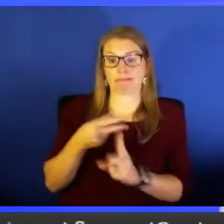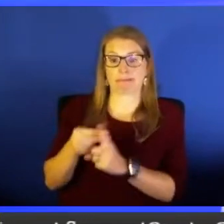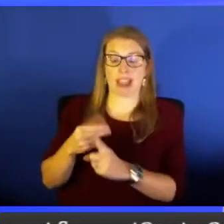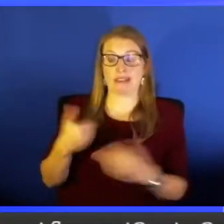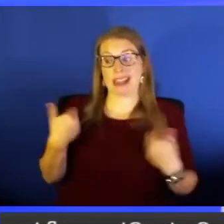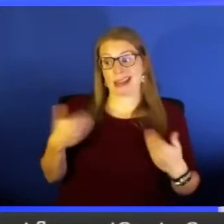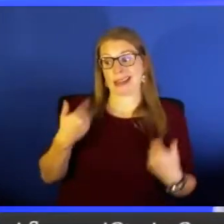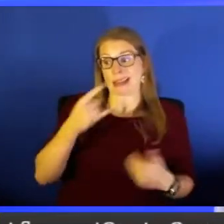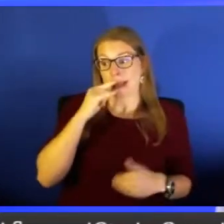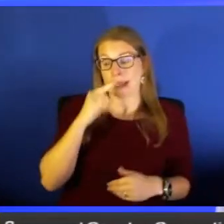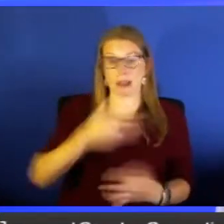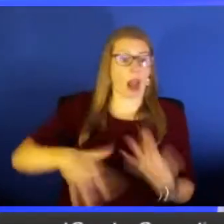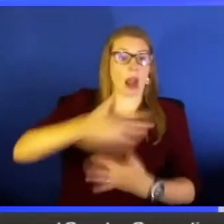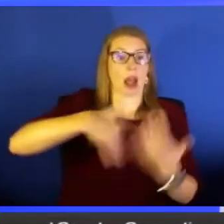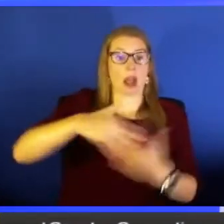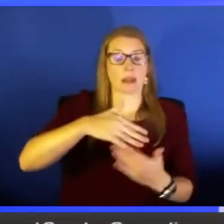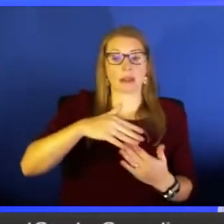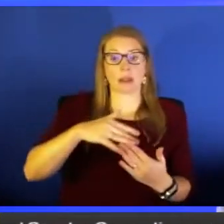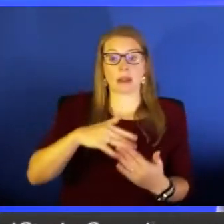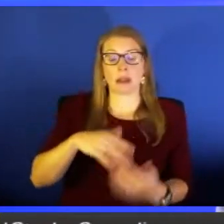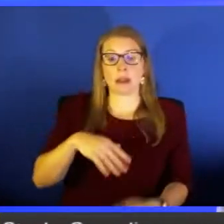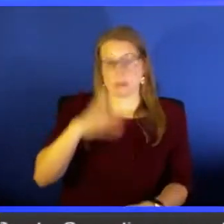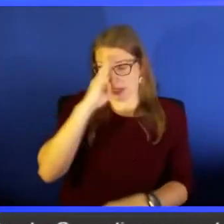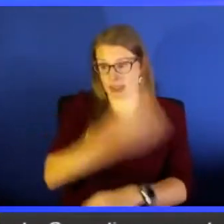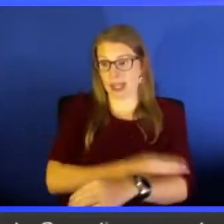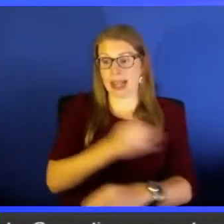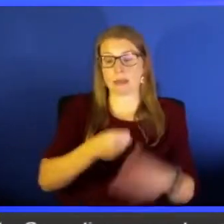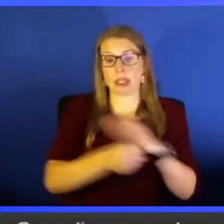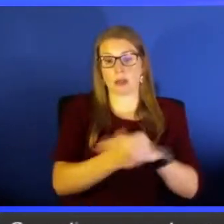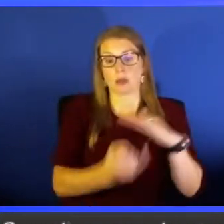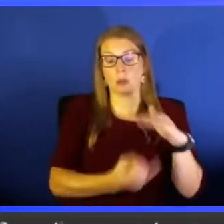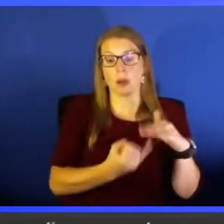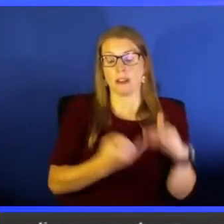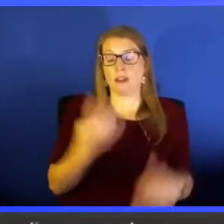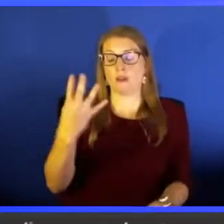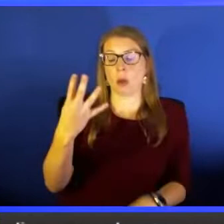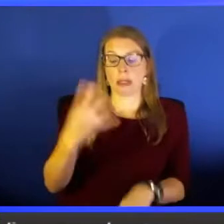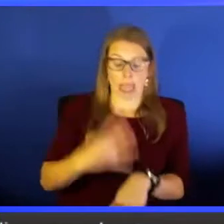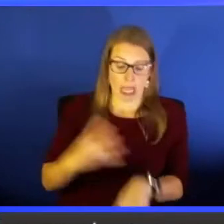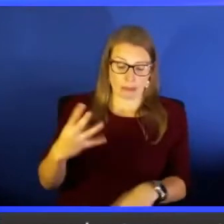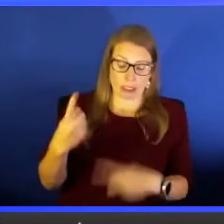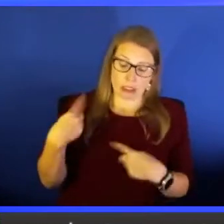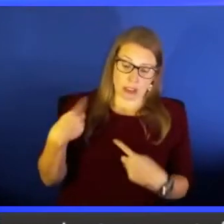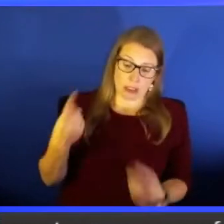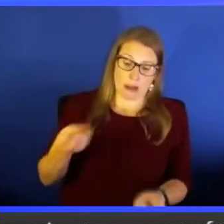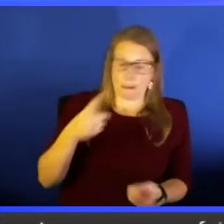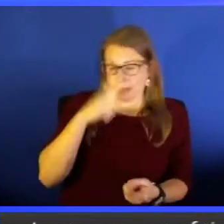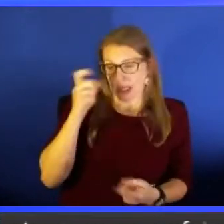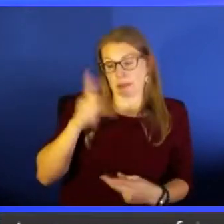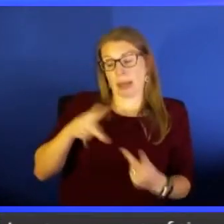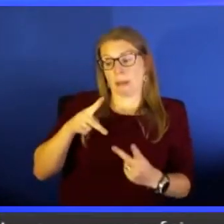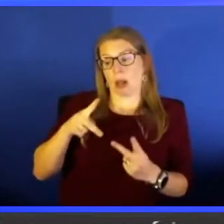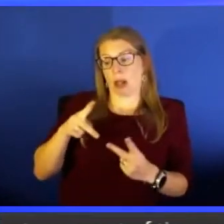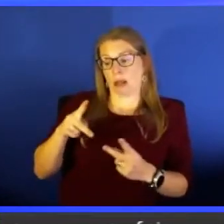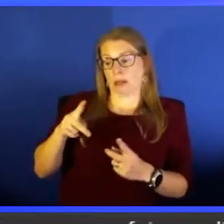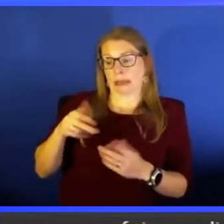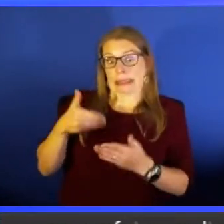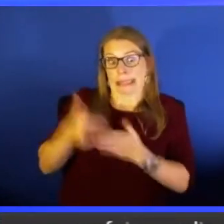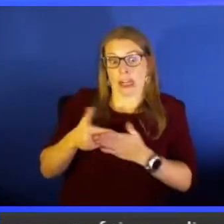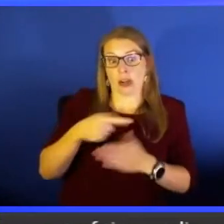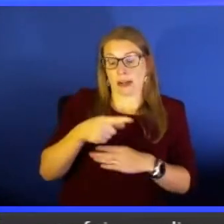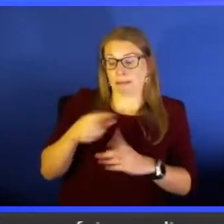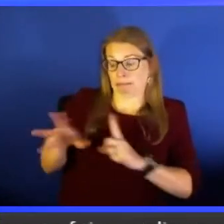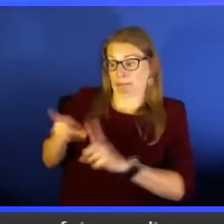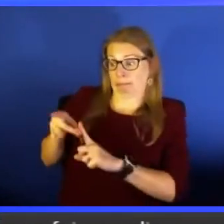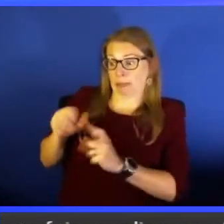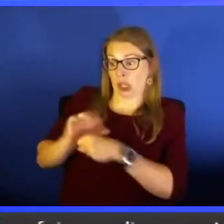all around kids. My son had to be quarantined 4 times at least early on in the pandemic because of people around him who had it. So I don't know the exact number of